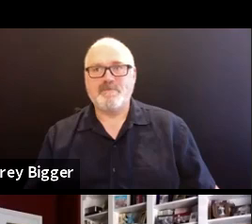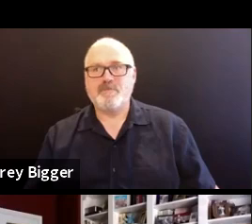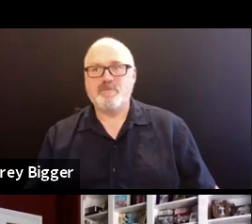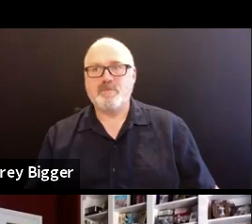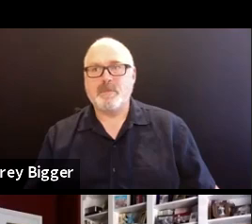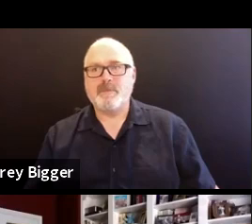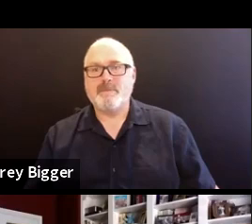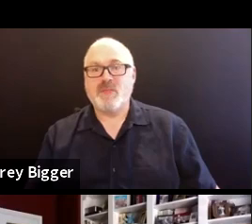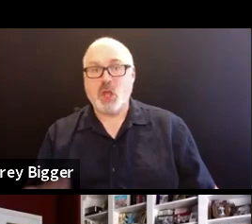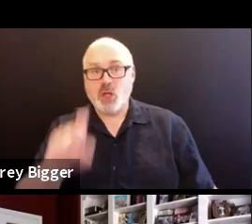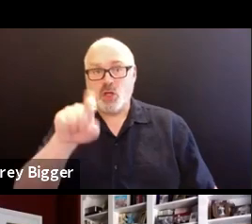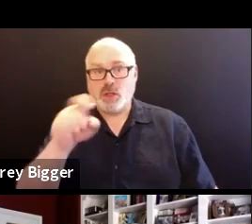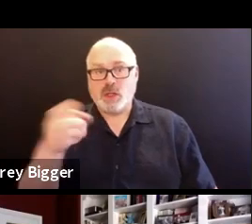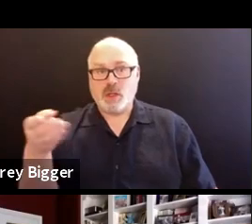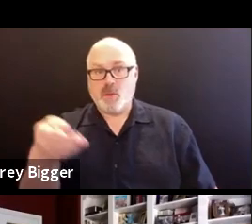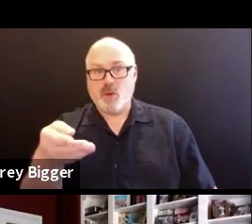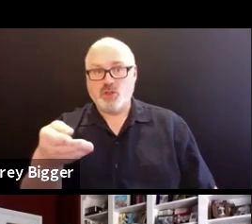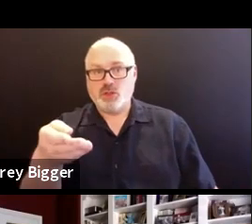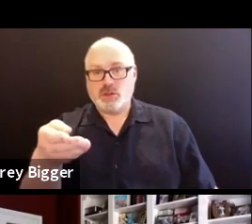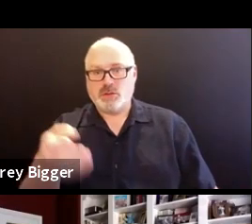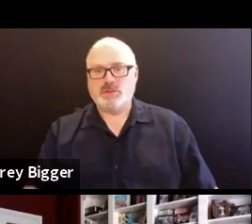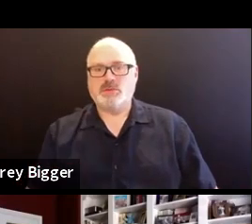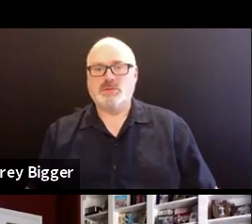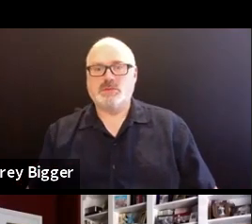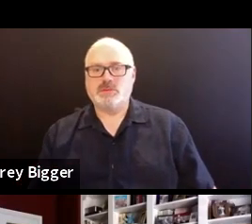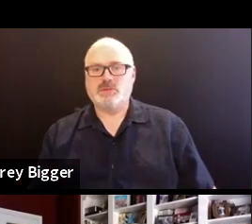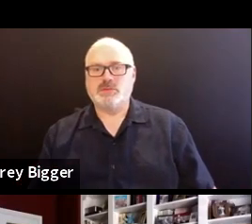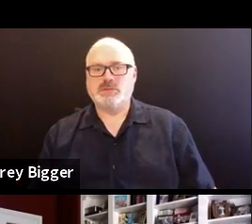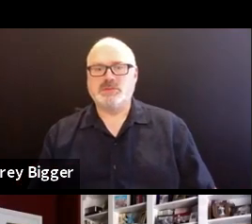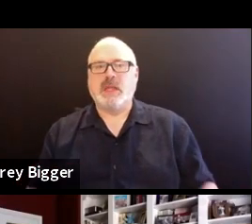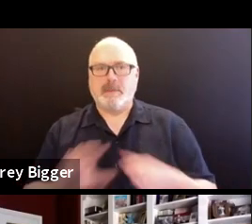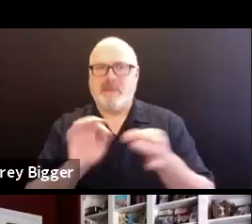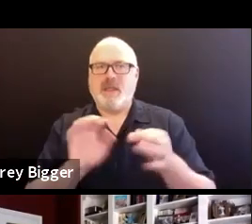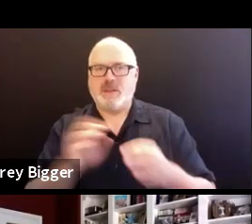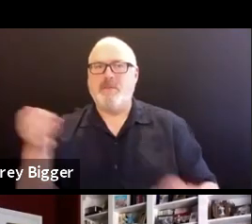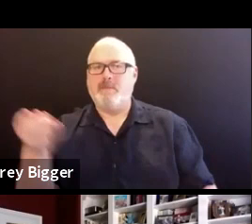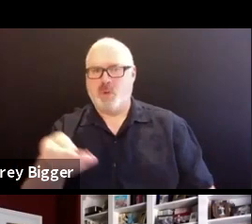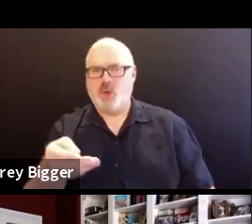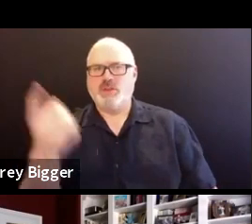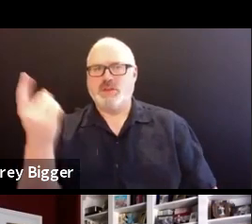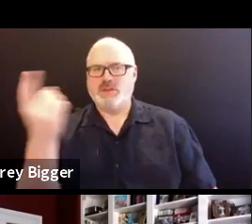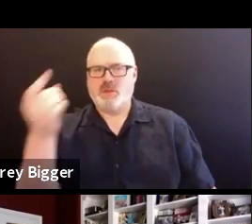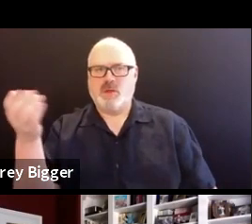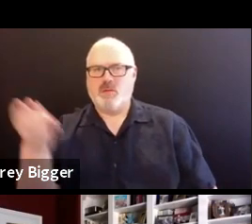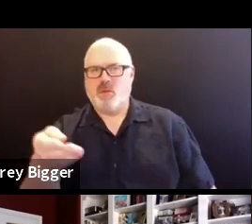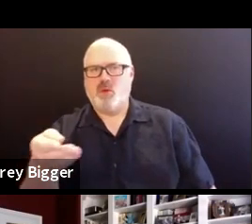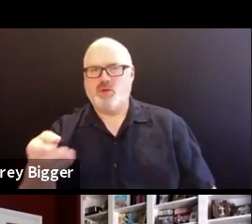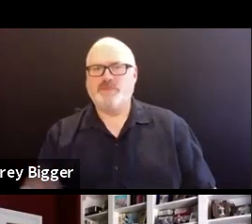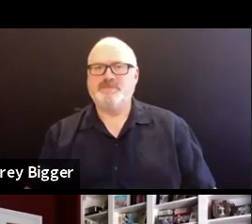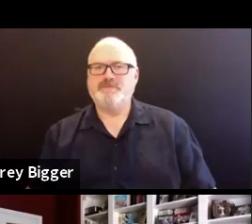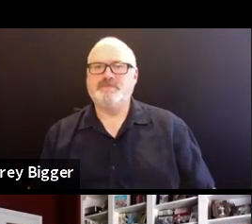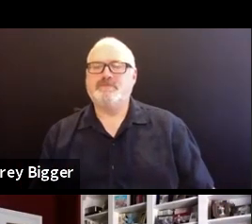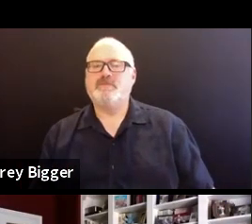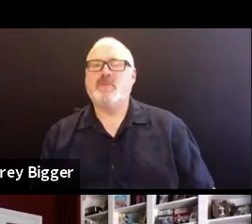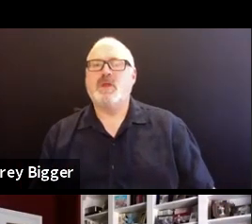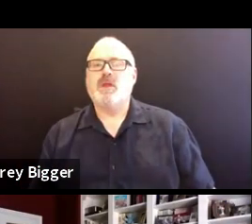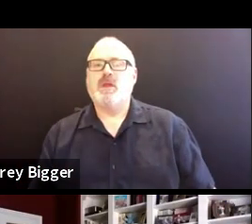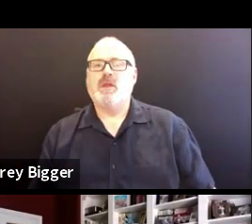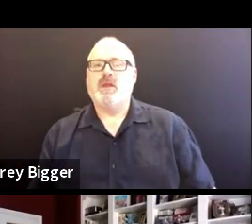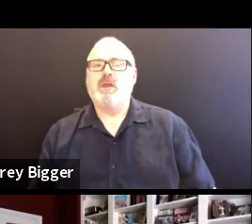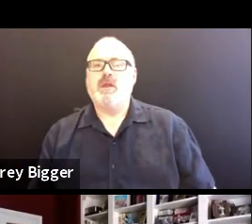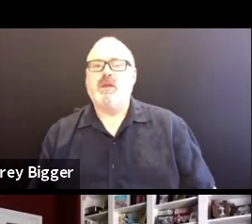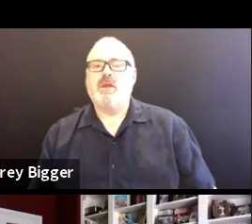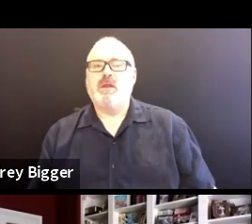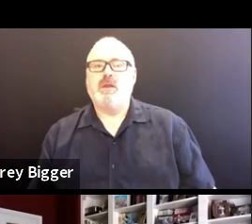So do you need a motion? Yes, as I stated, we would need somebody to make the motion that I had just stated. Unless Dr.